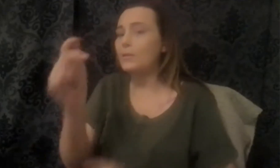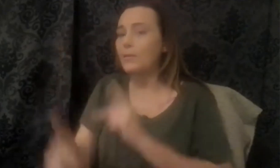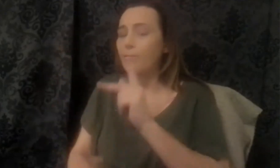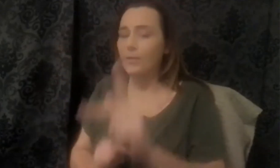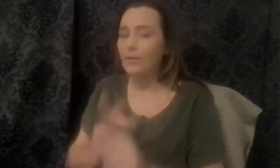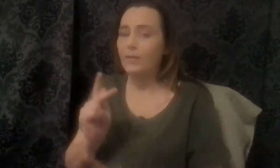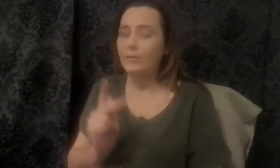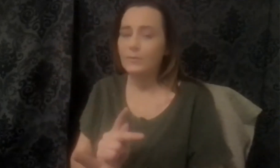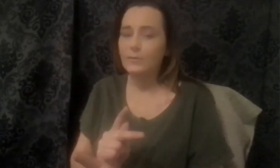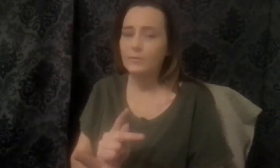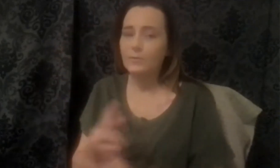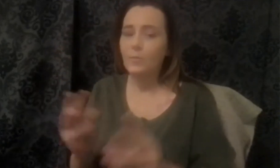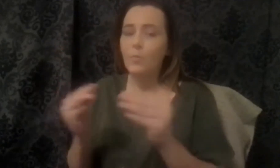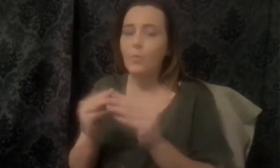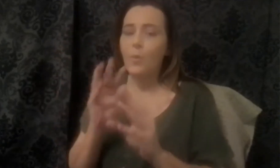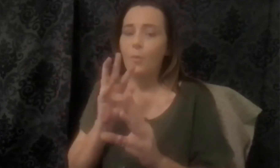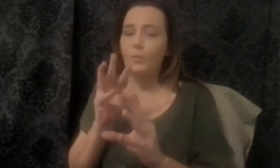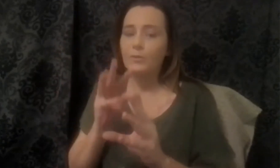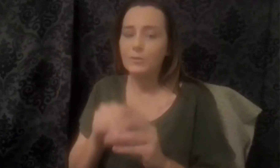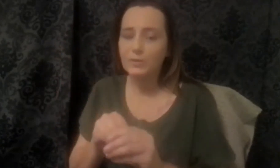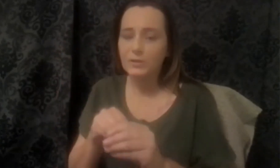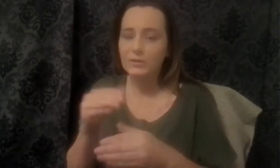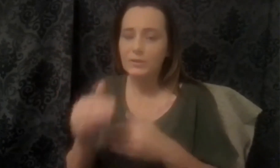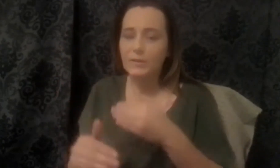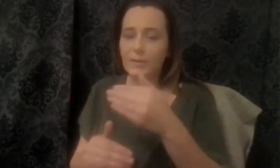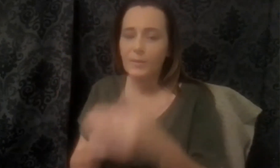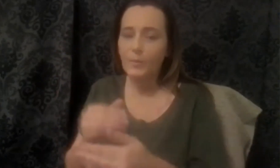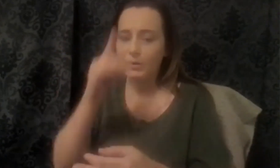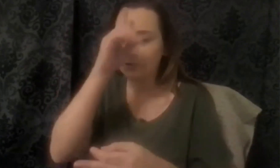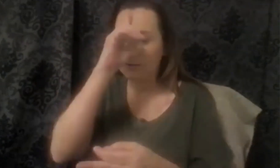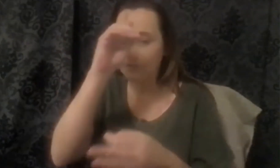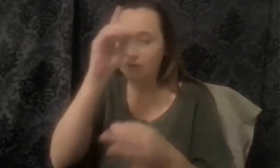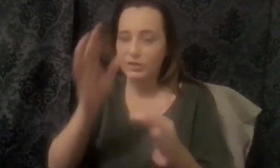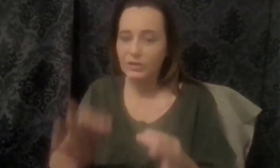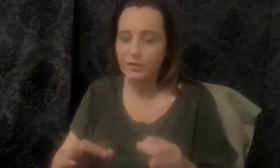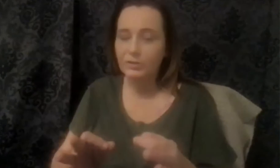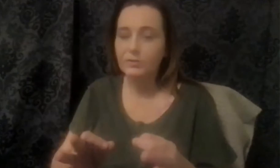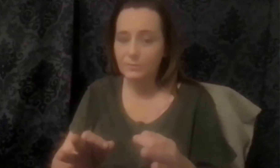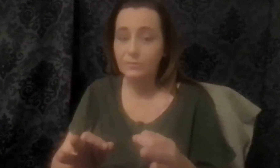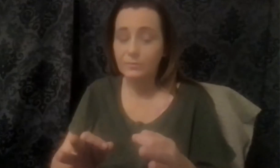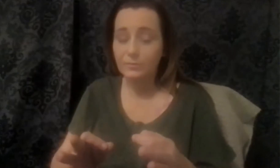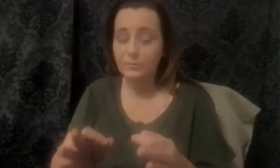more participation in process of decision. Okay,